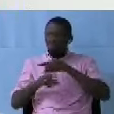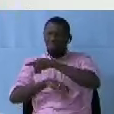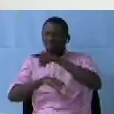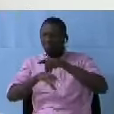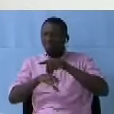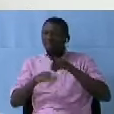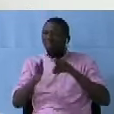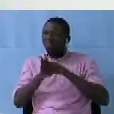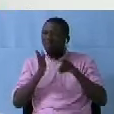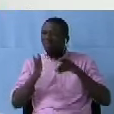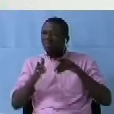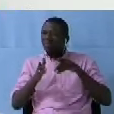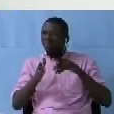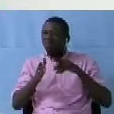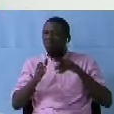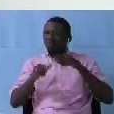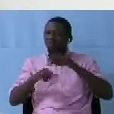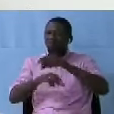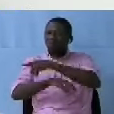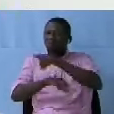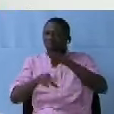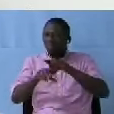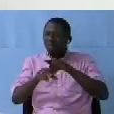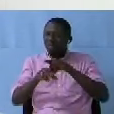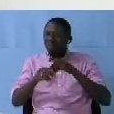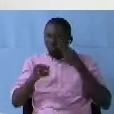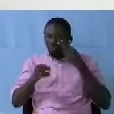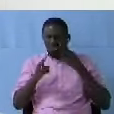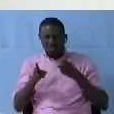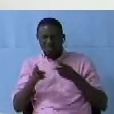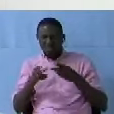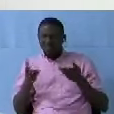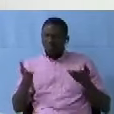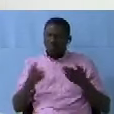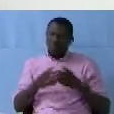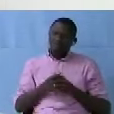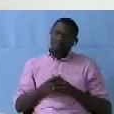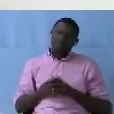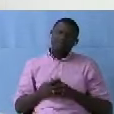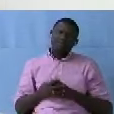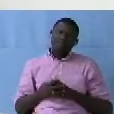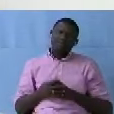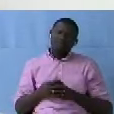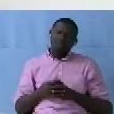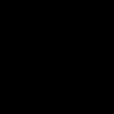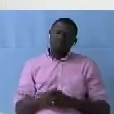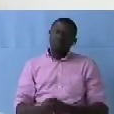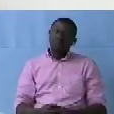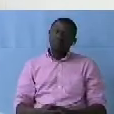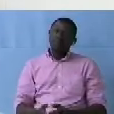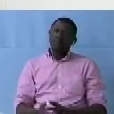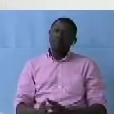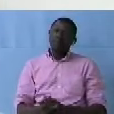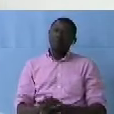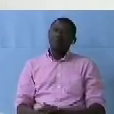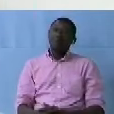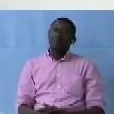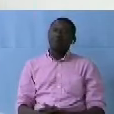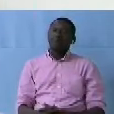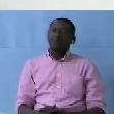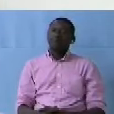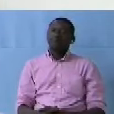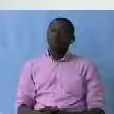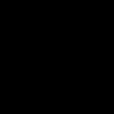nañ ci fajum president bi ni president bi won wax nañ fi ne gis nga bu fekke ñu wara set sa